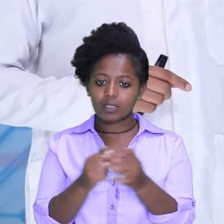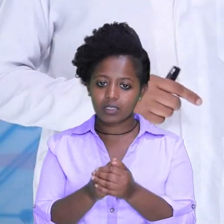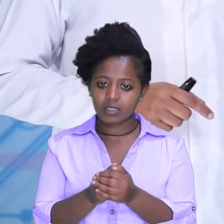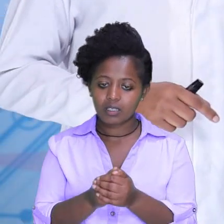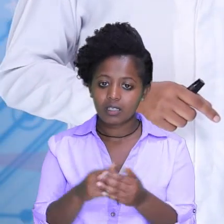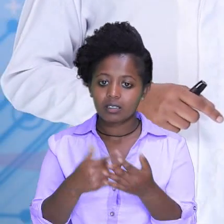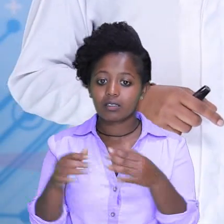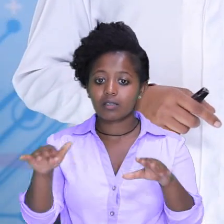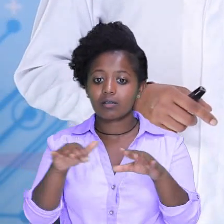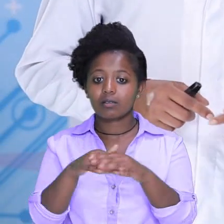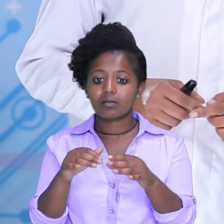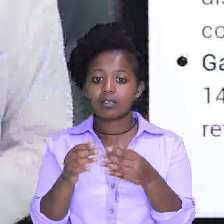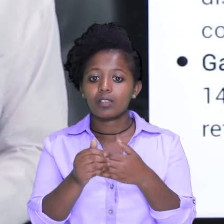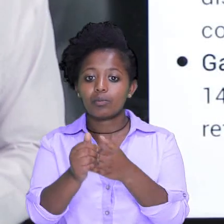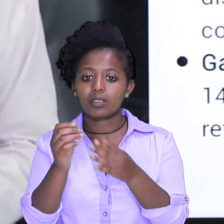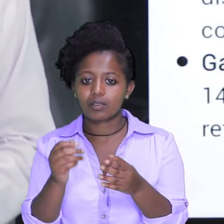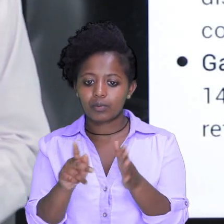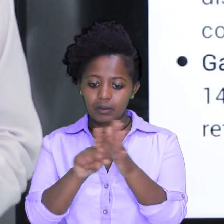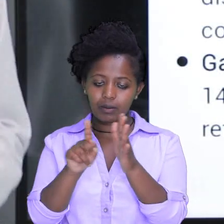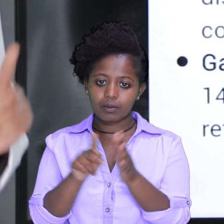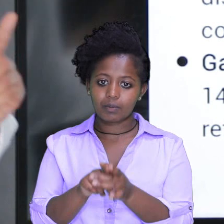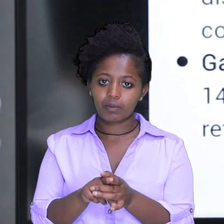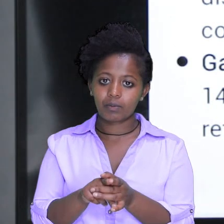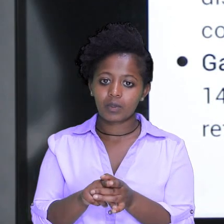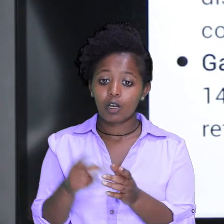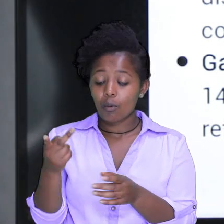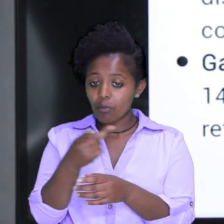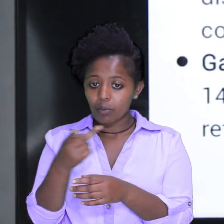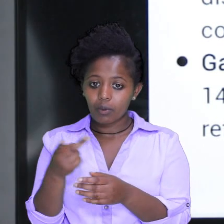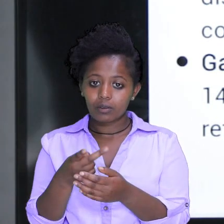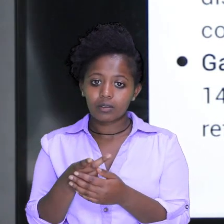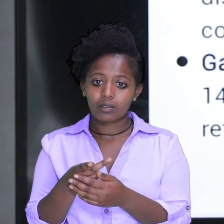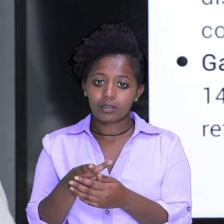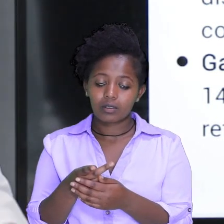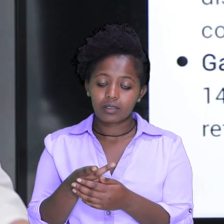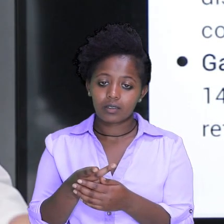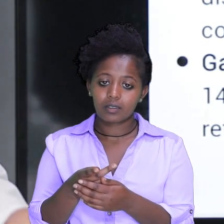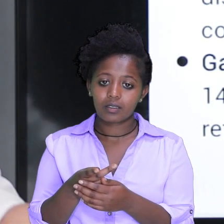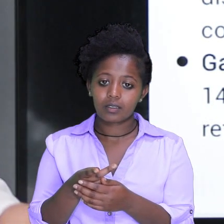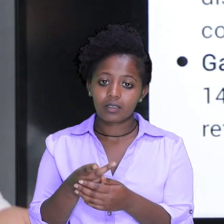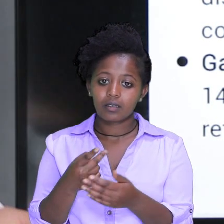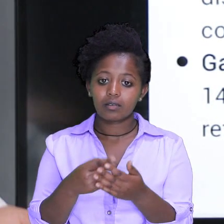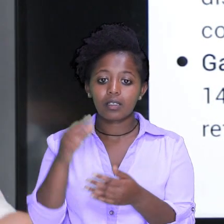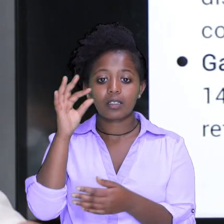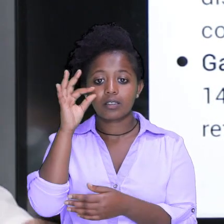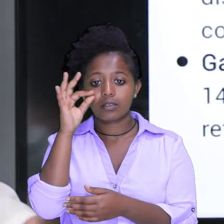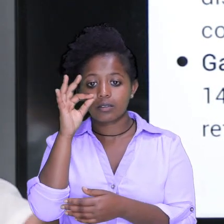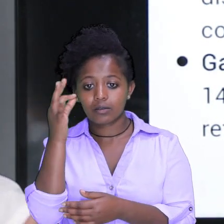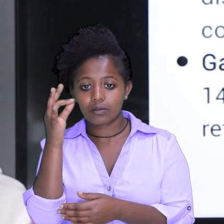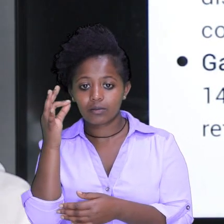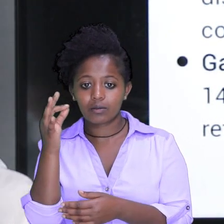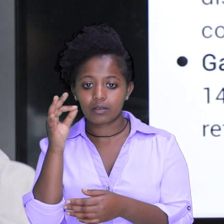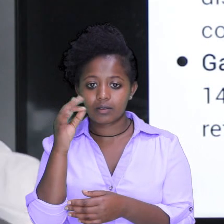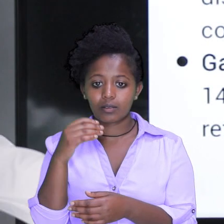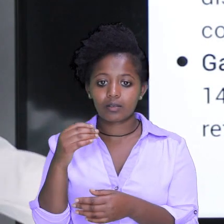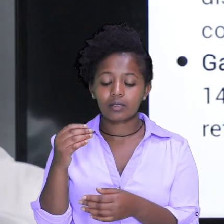to introduce self-rule principles. Both the Hindu